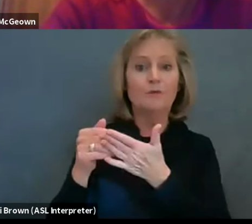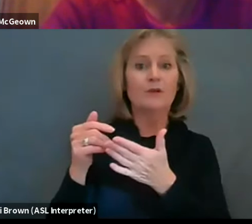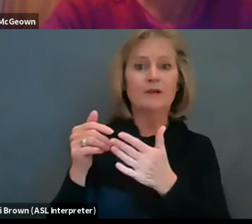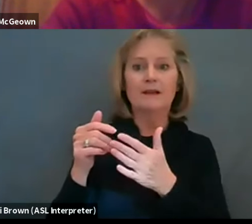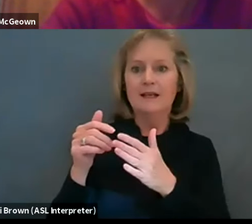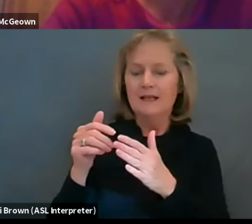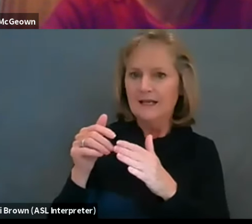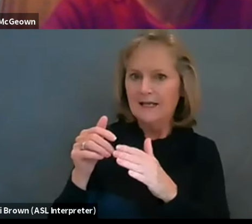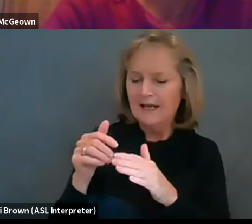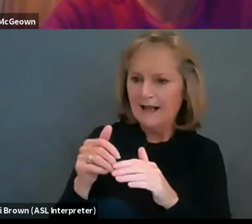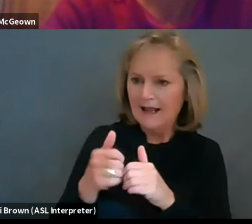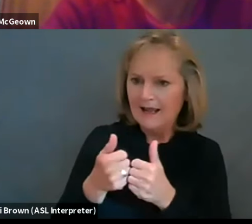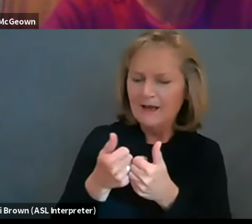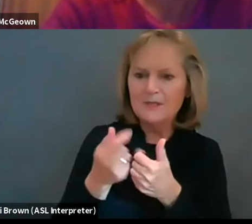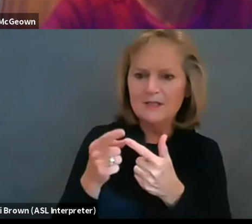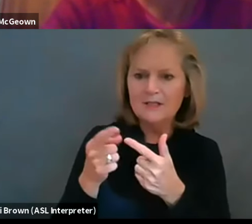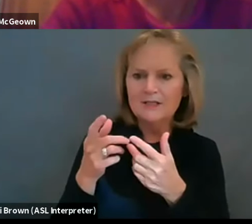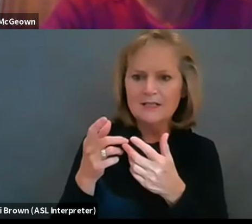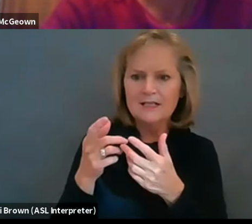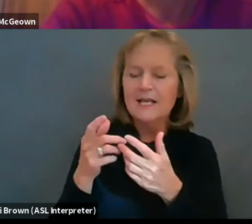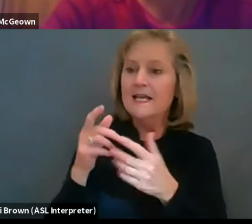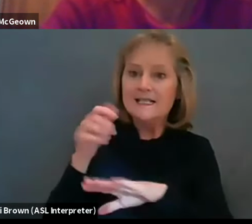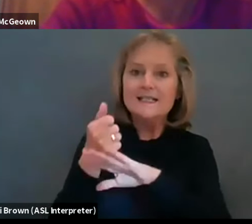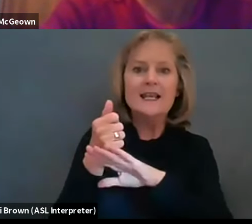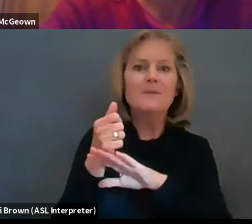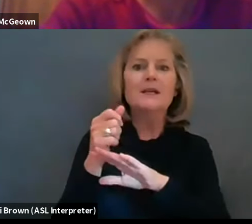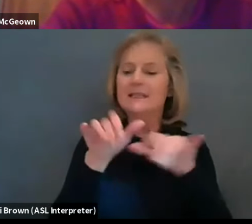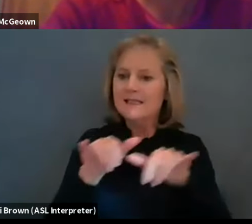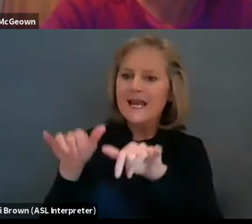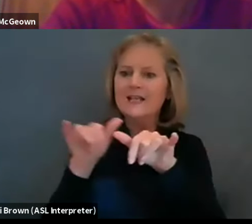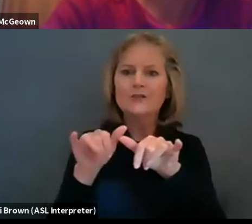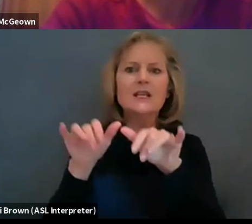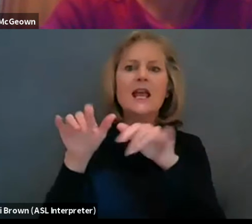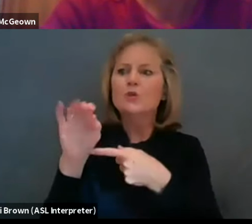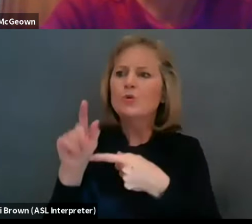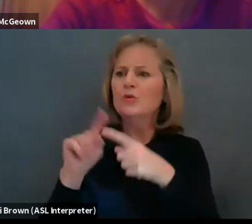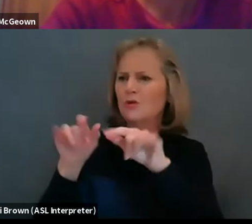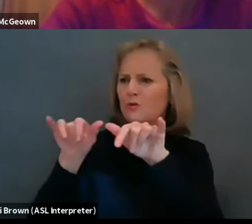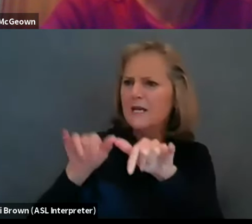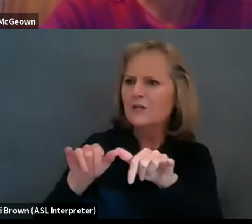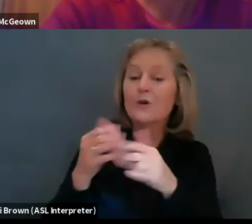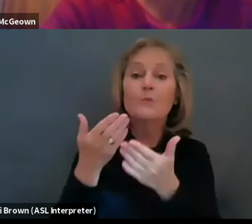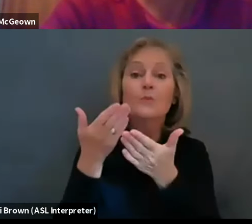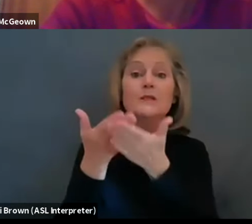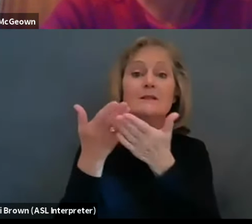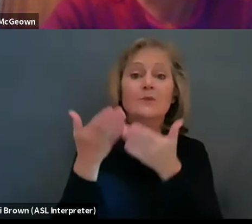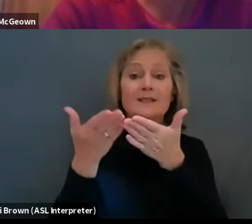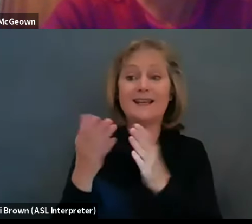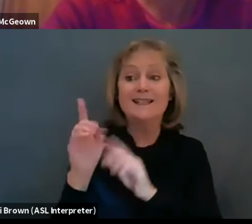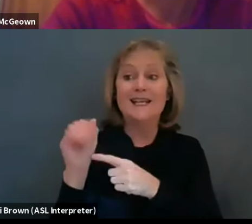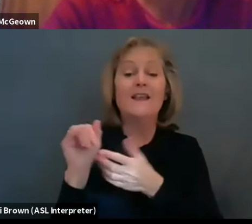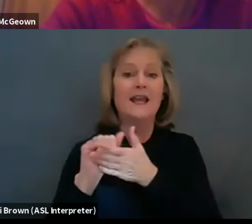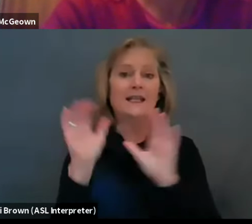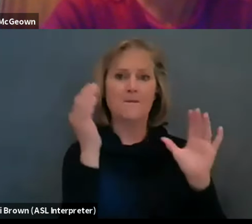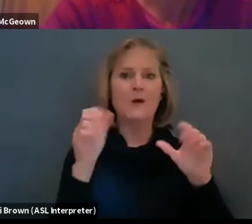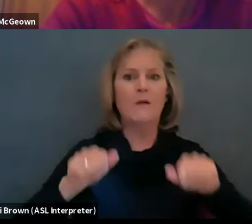and sets the standards and measurement tools to identify and present the data in a way that is